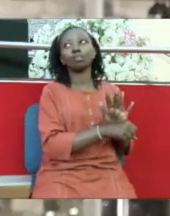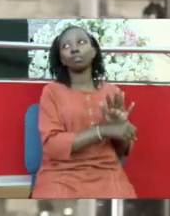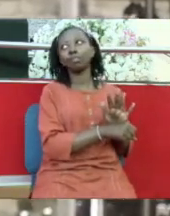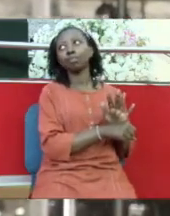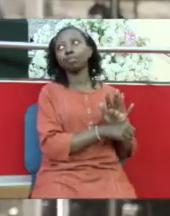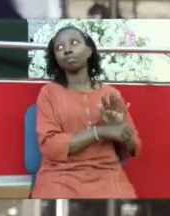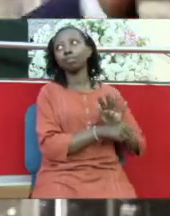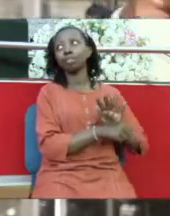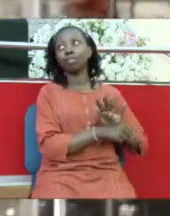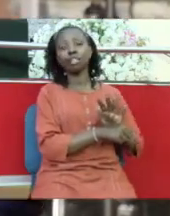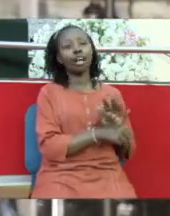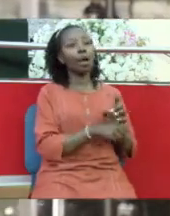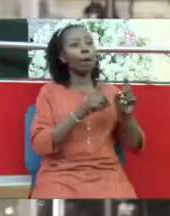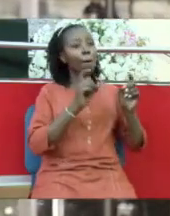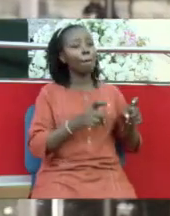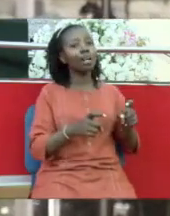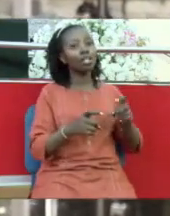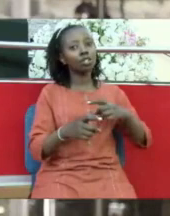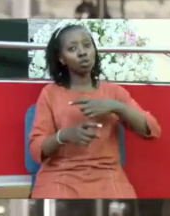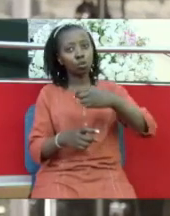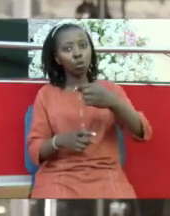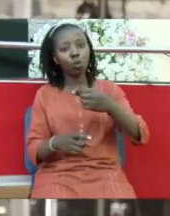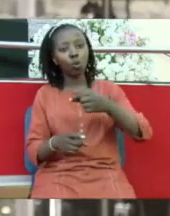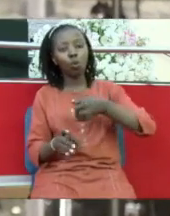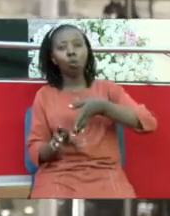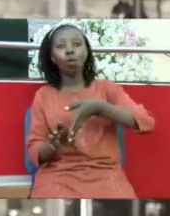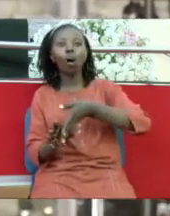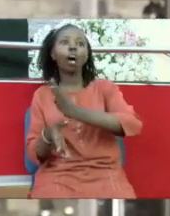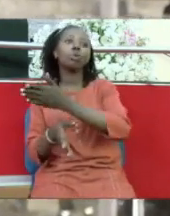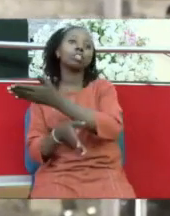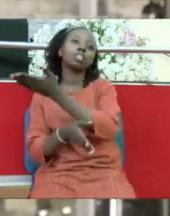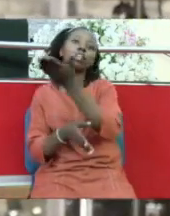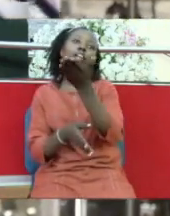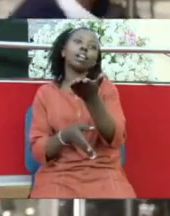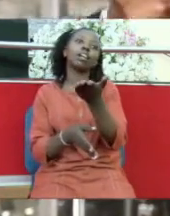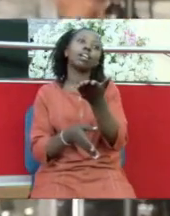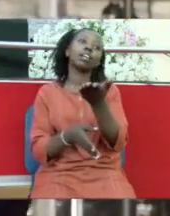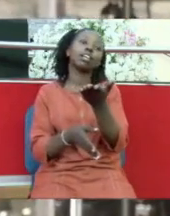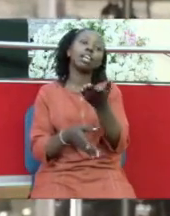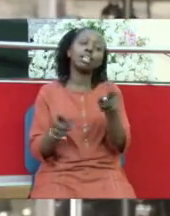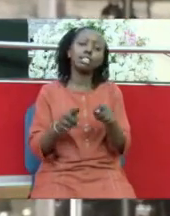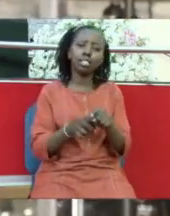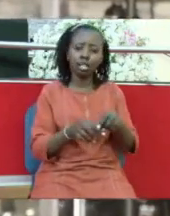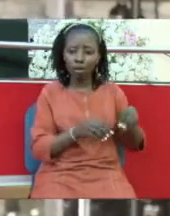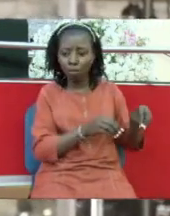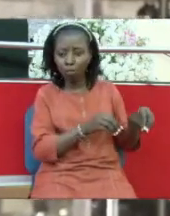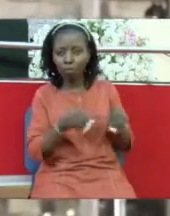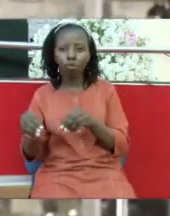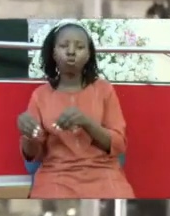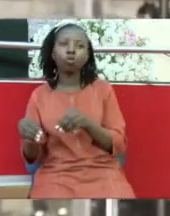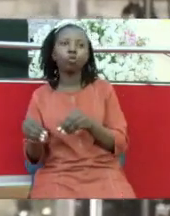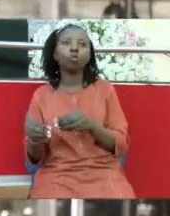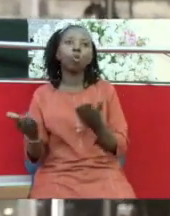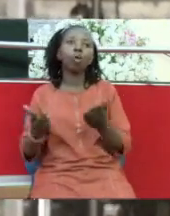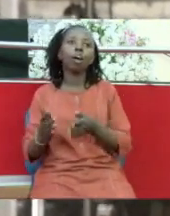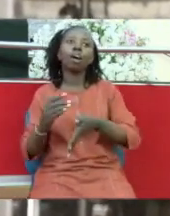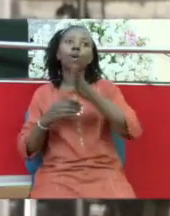you still got to get into the outside world. And move towards what God has promised you.